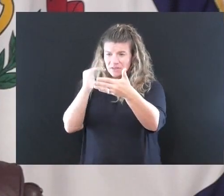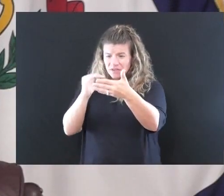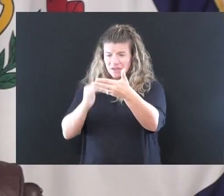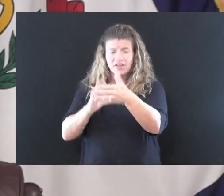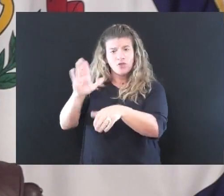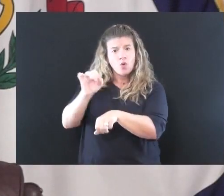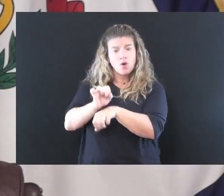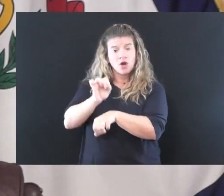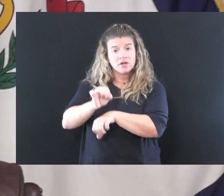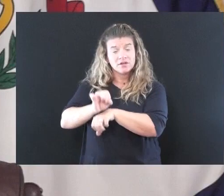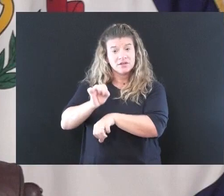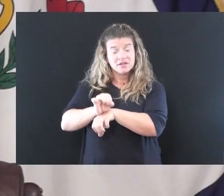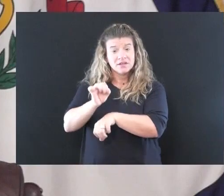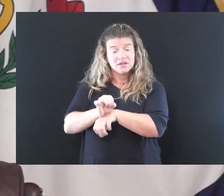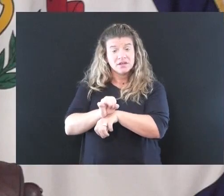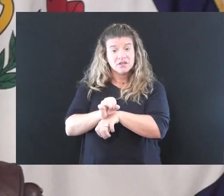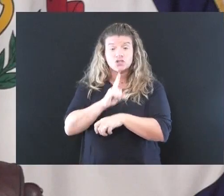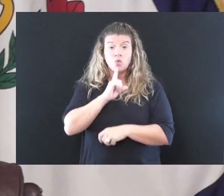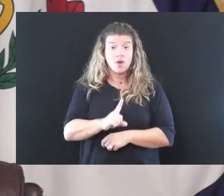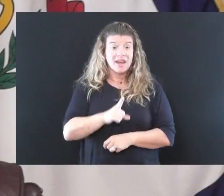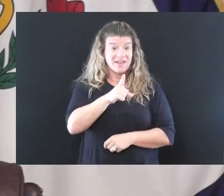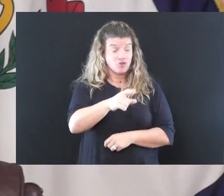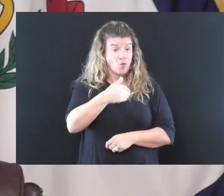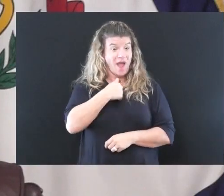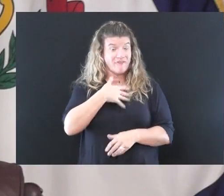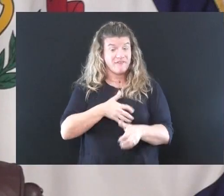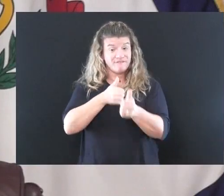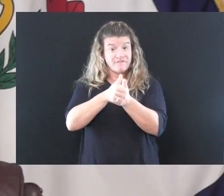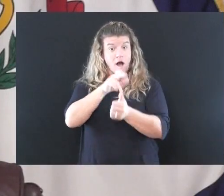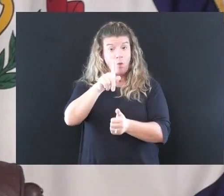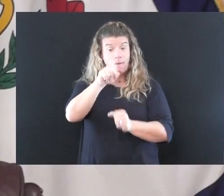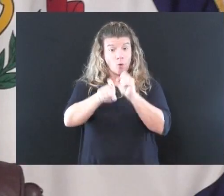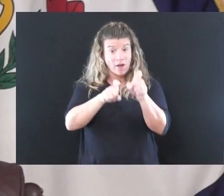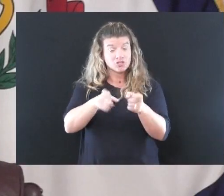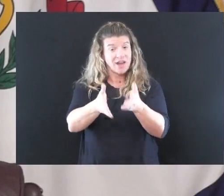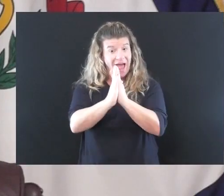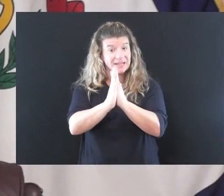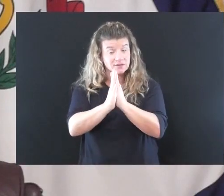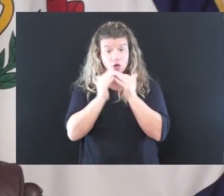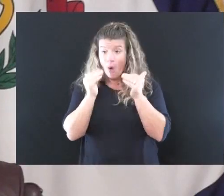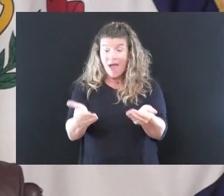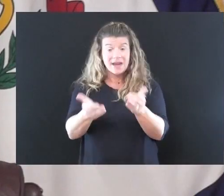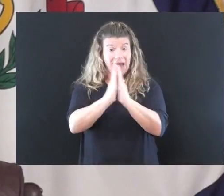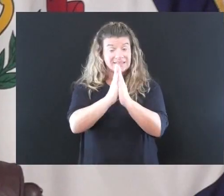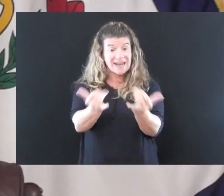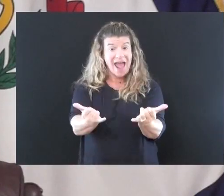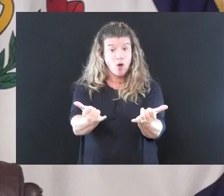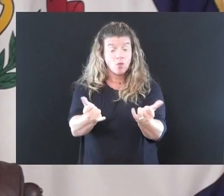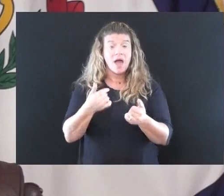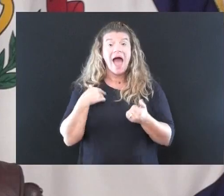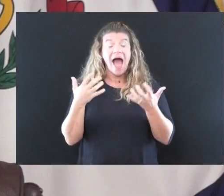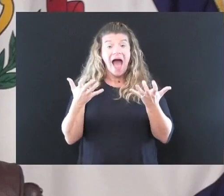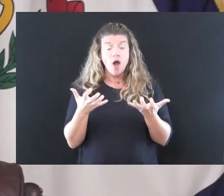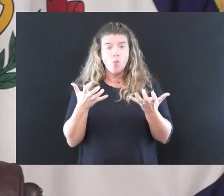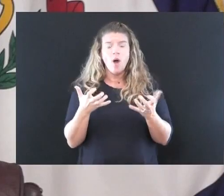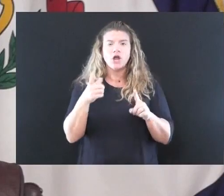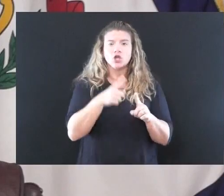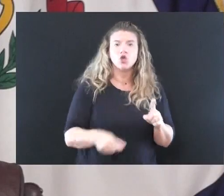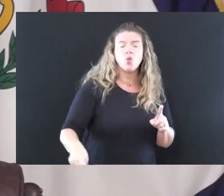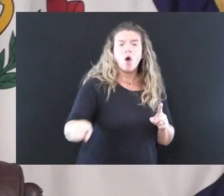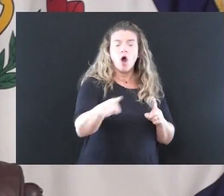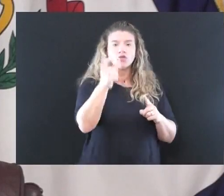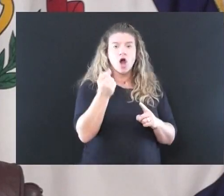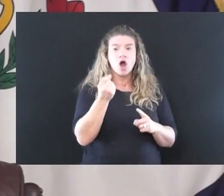Brad, if you've got any follow-up question in regard to that, I want you to ask it, and ask it now, because I want everybody to